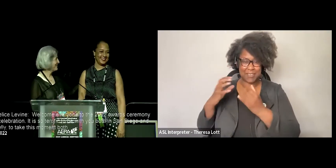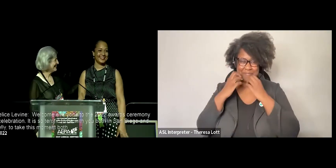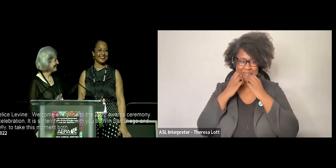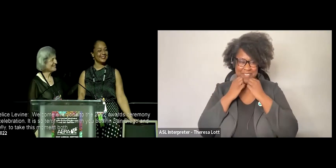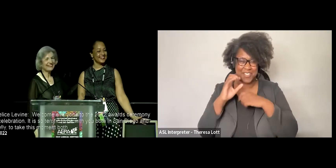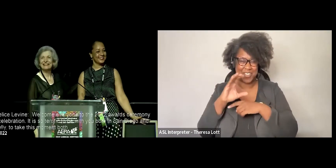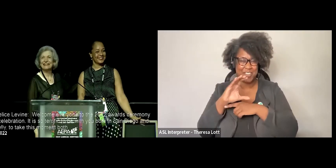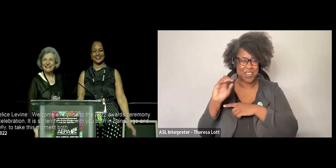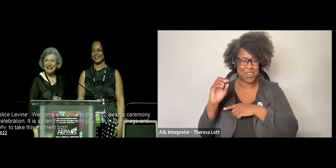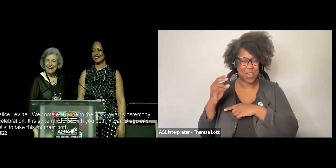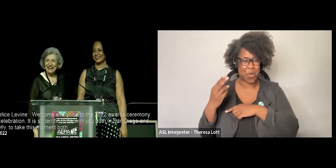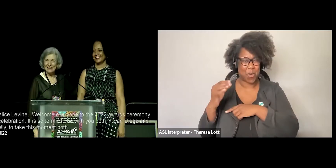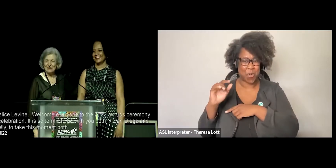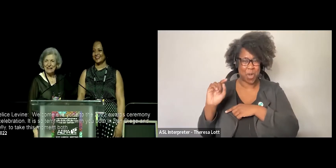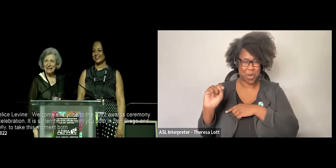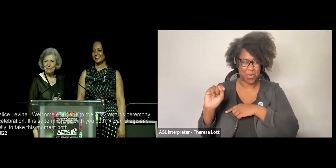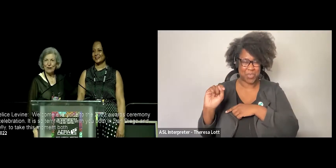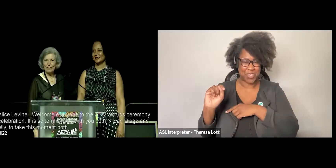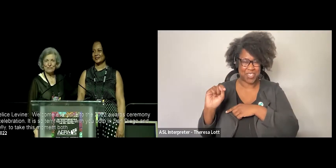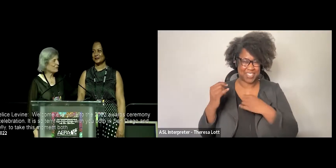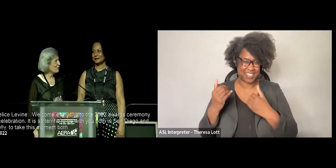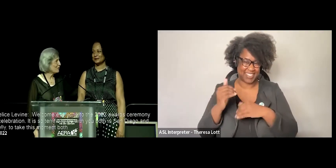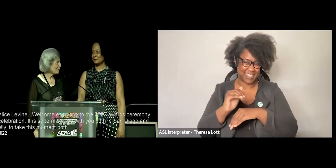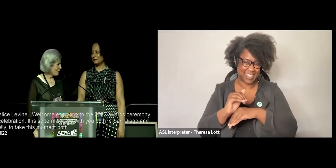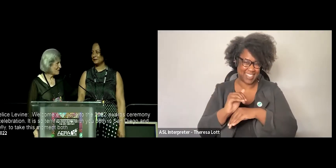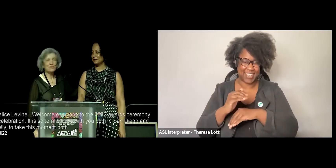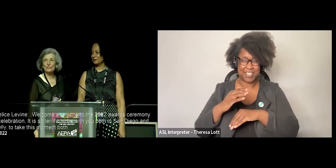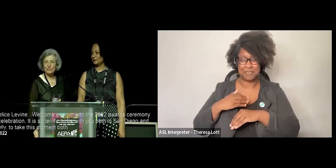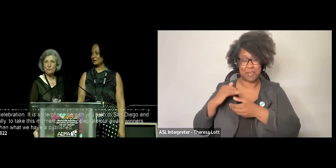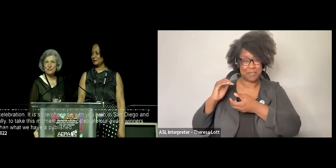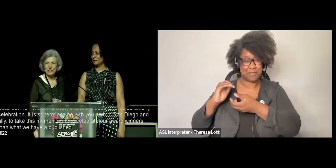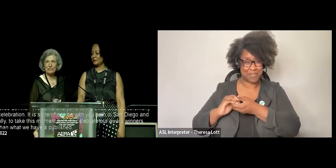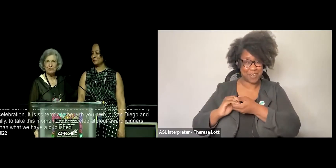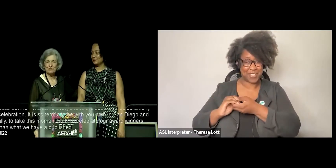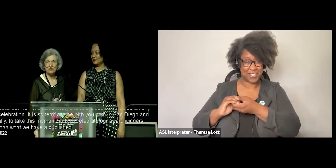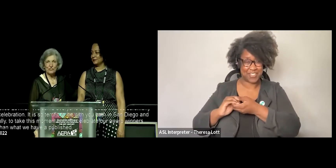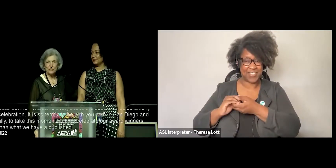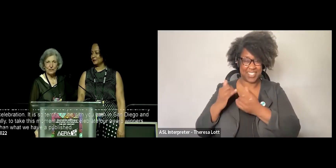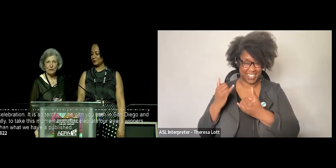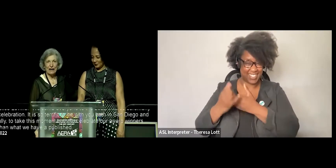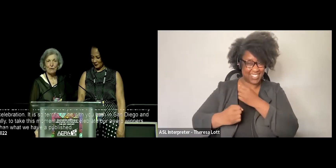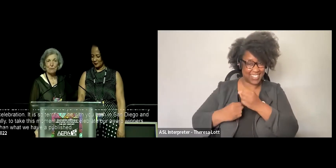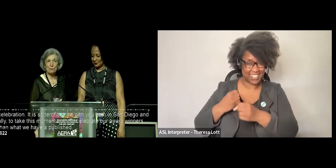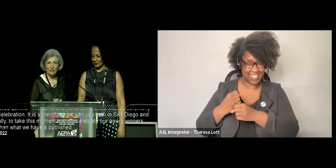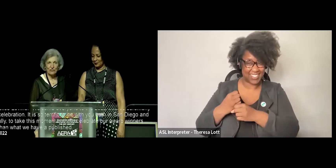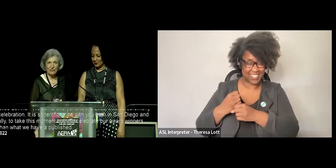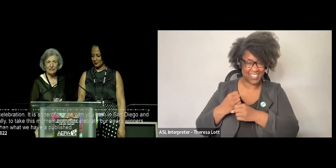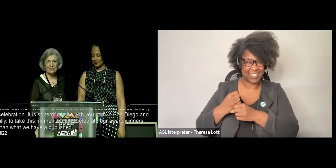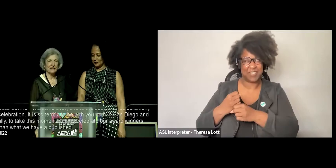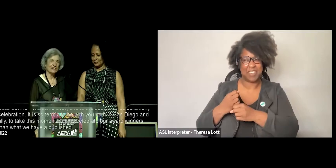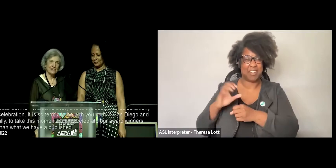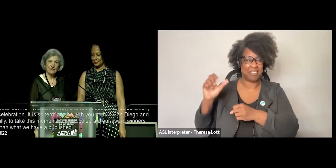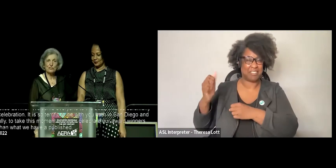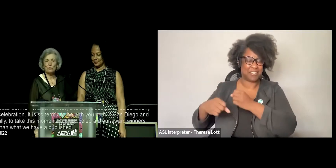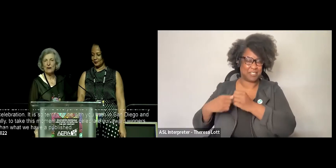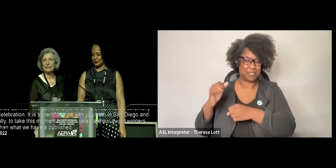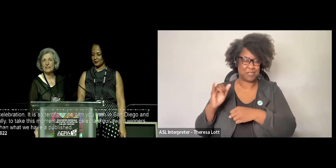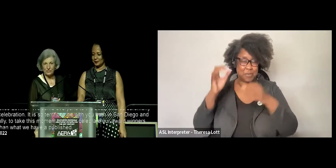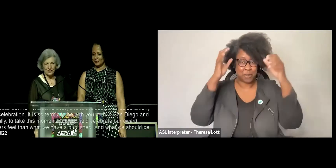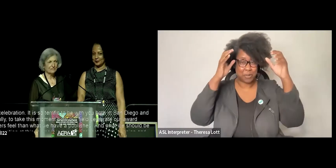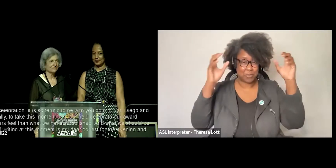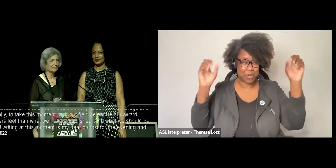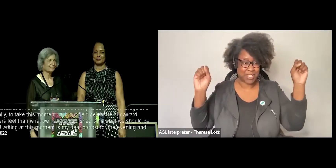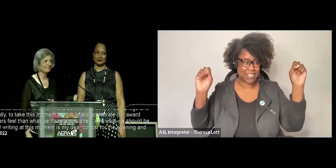co-host for the evening and partner for more than this year, but definitely for this year, our President, Naila